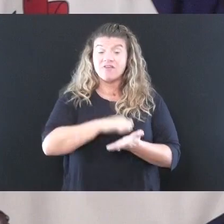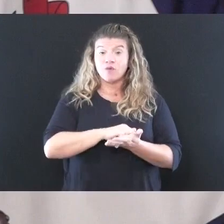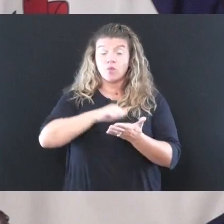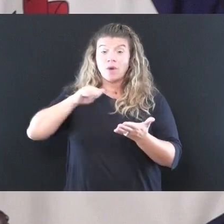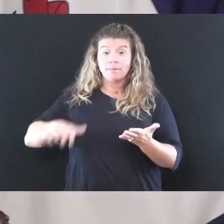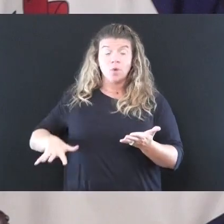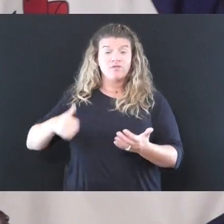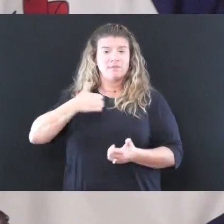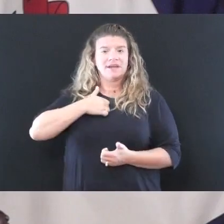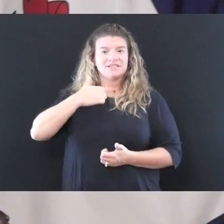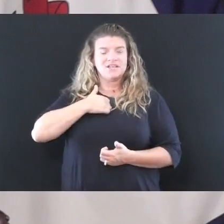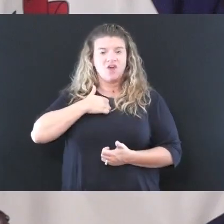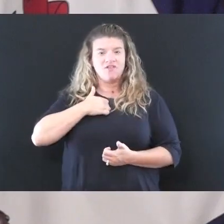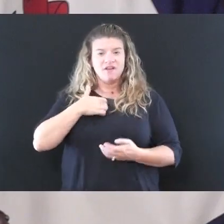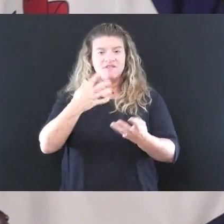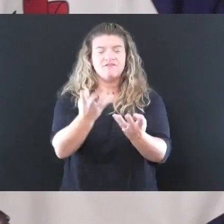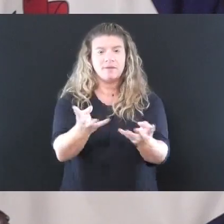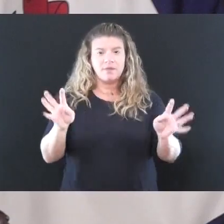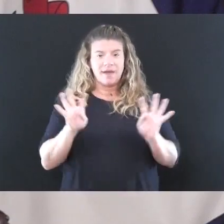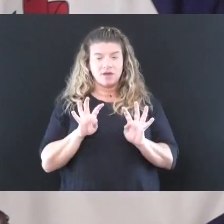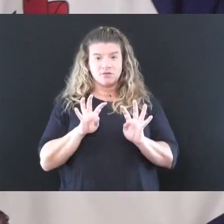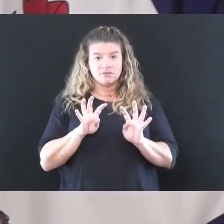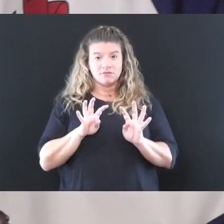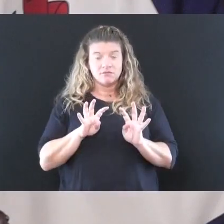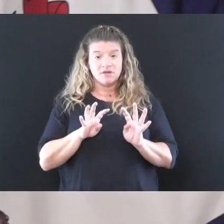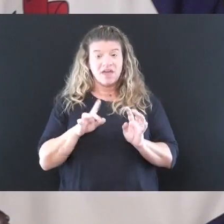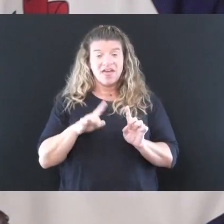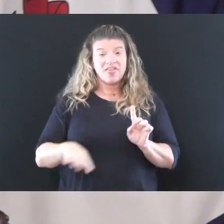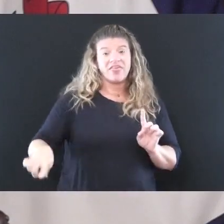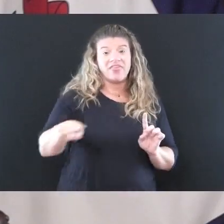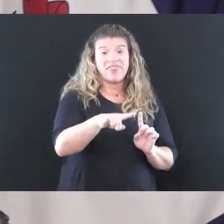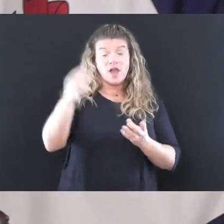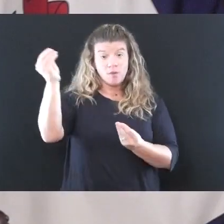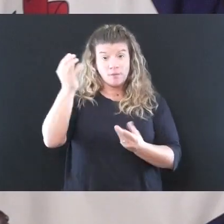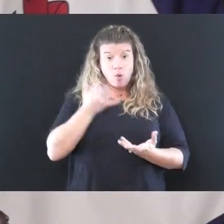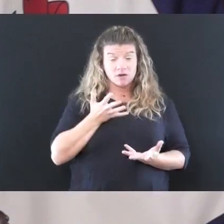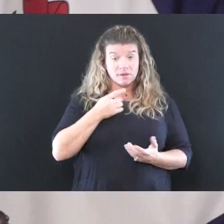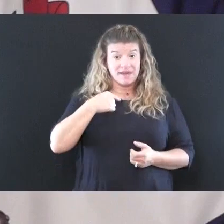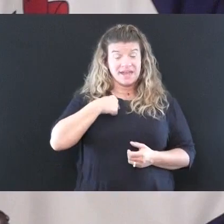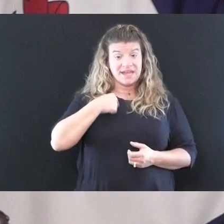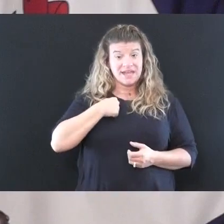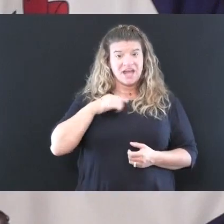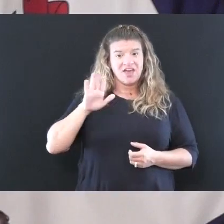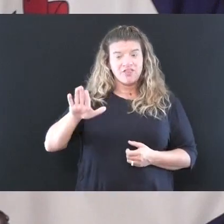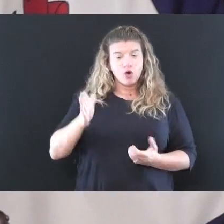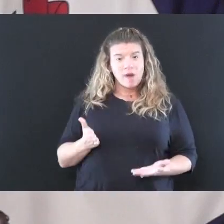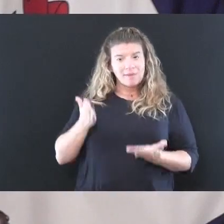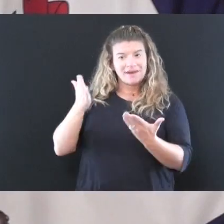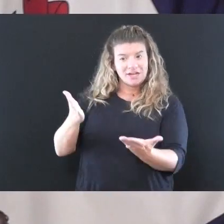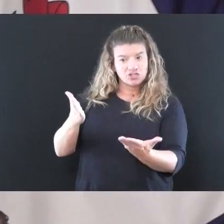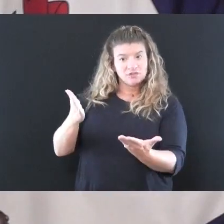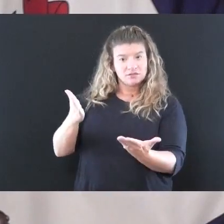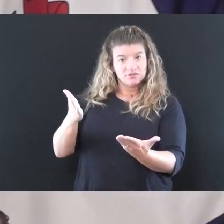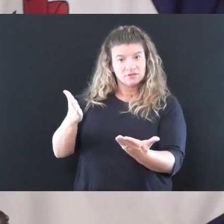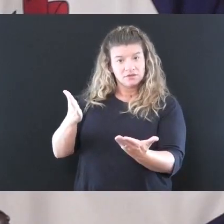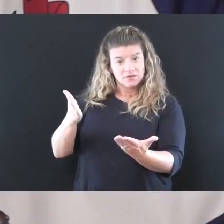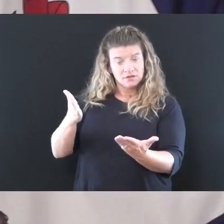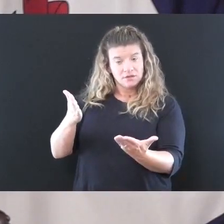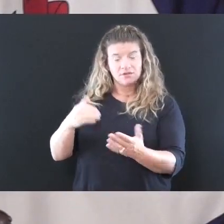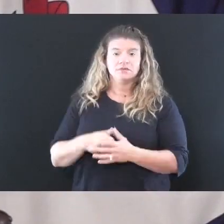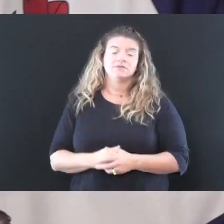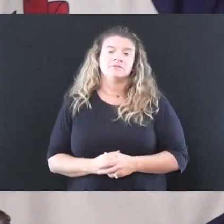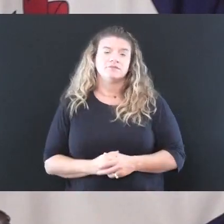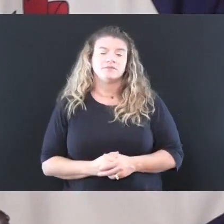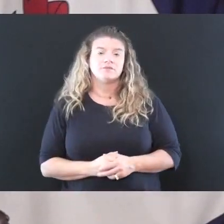of the panel. I get a report on what the panel has recommended. I probably do